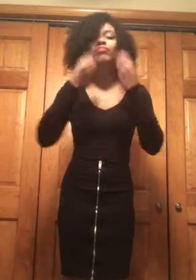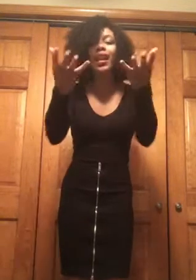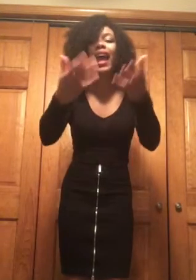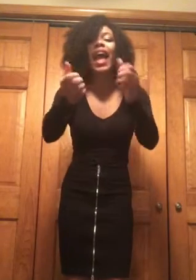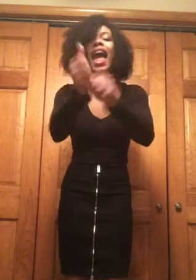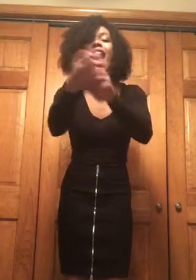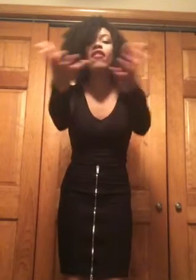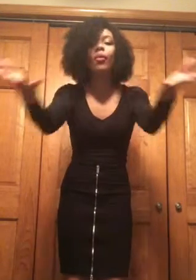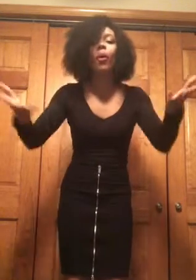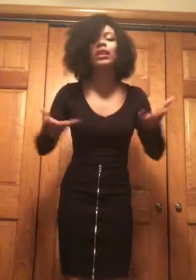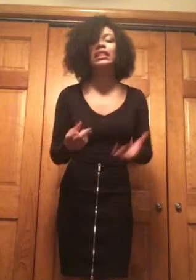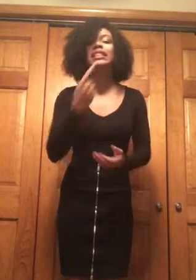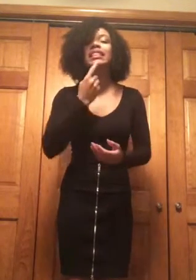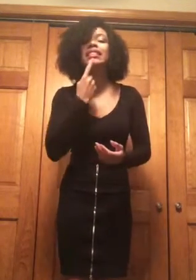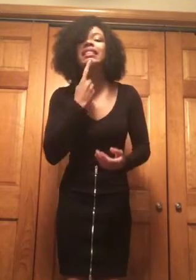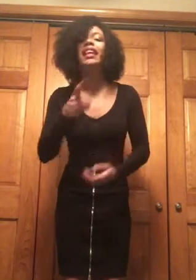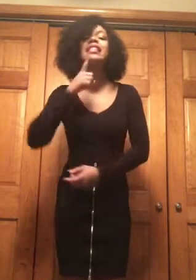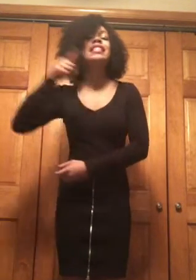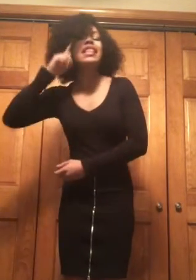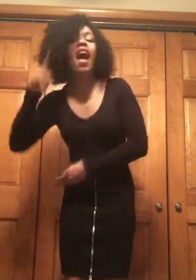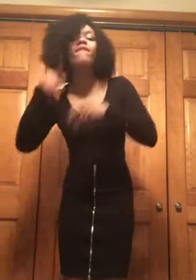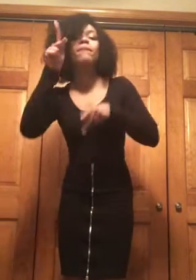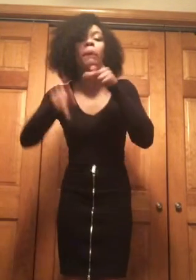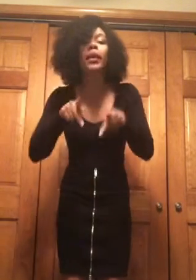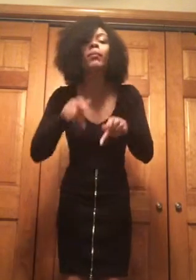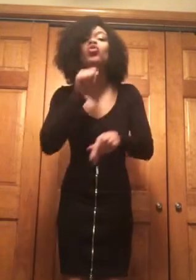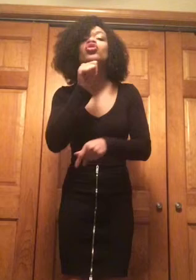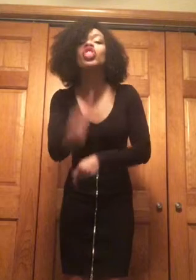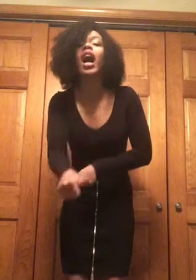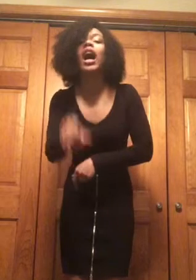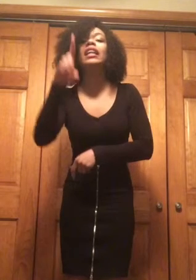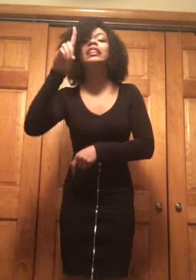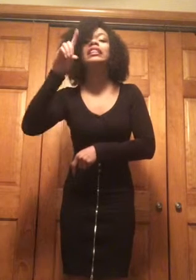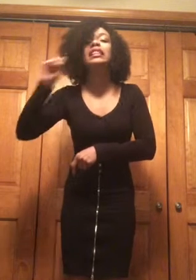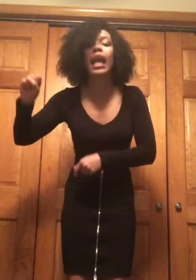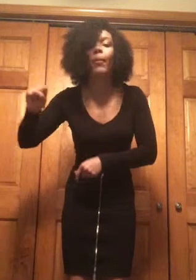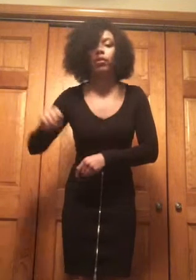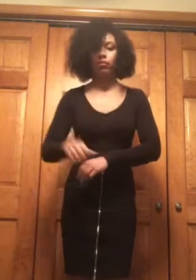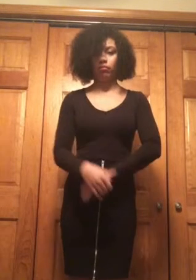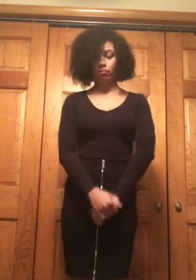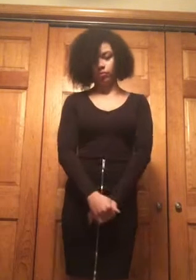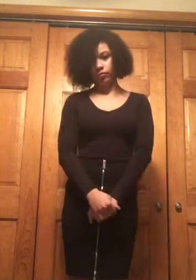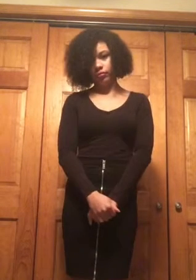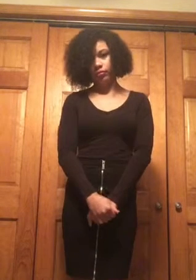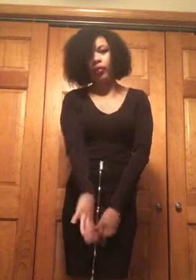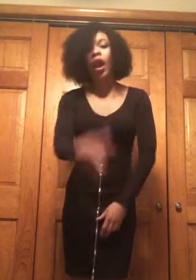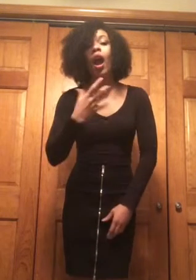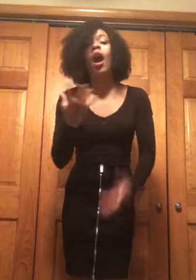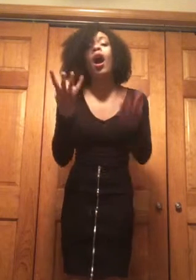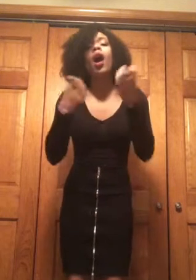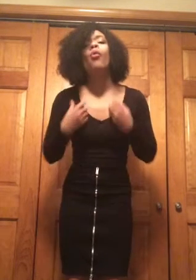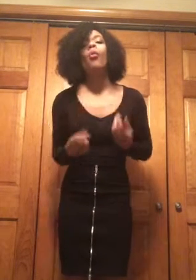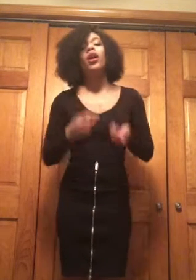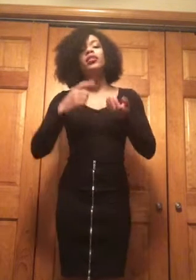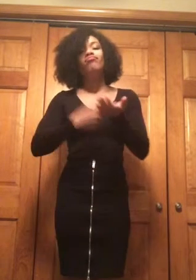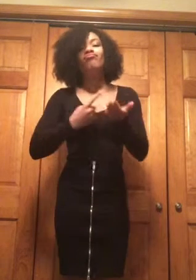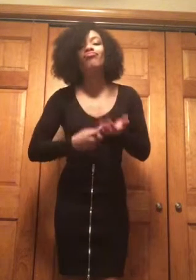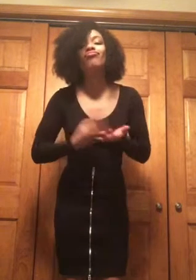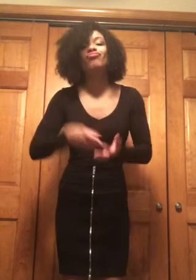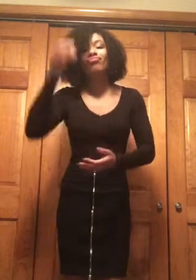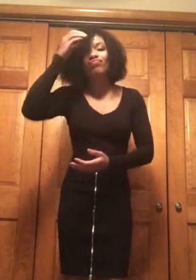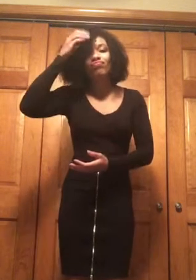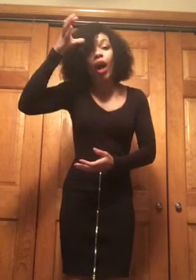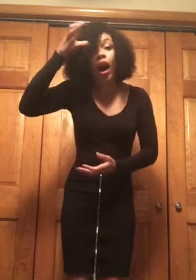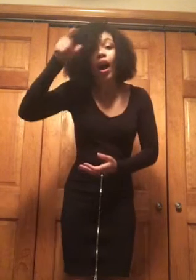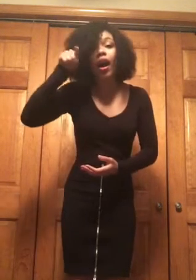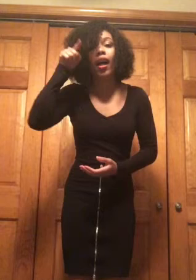not disabled. Deaf people are not disabled. I want to take this idea that deaf people are not disabled, and I want